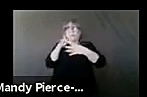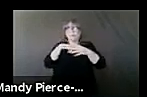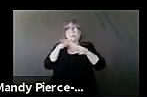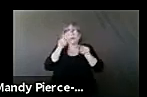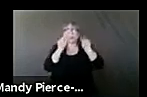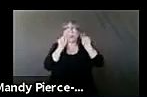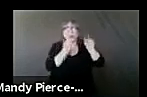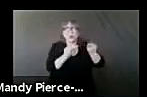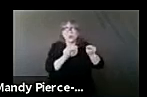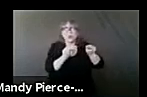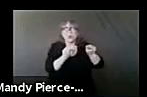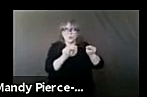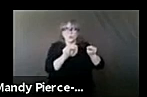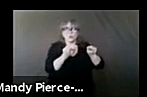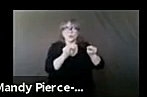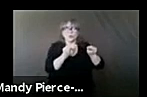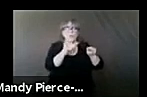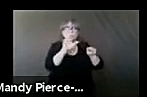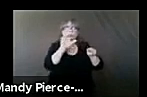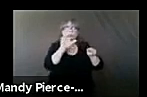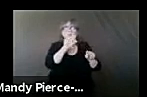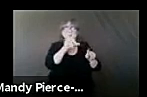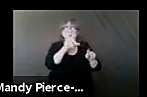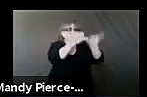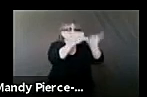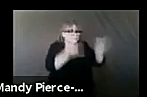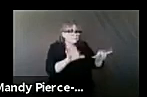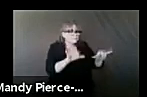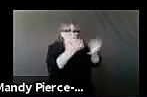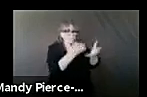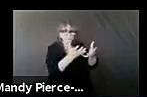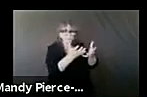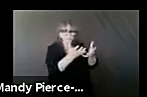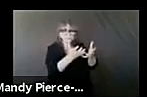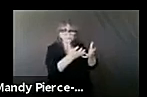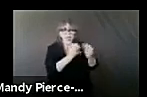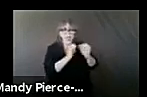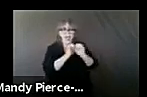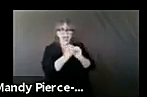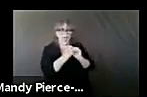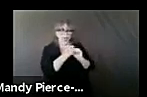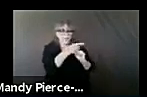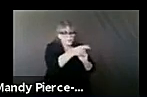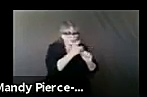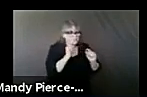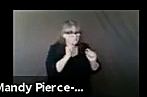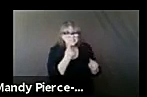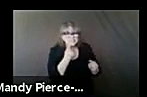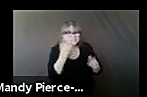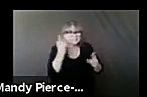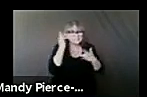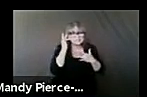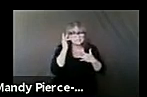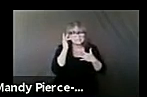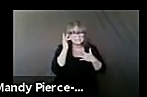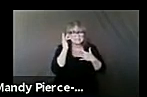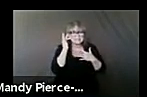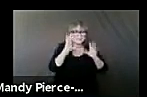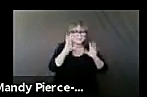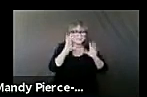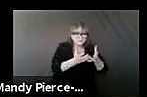the severity of the acute illness today, so how ill is this person and what is their chances of